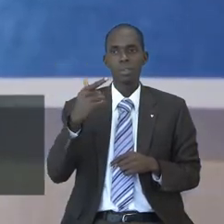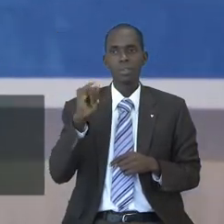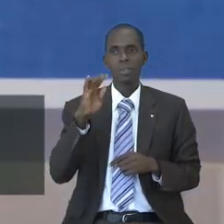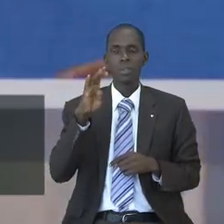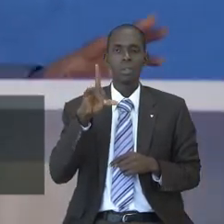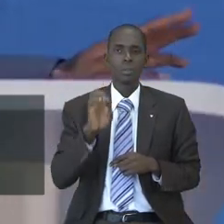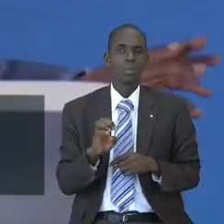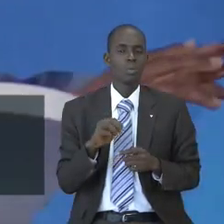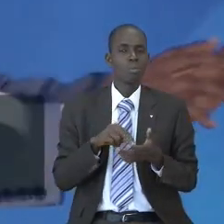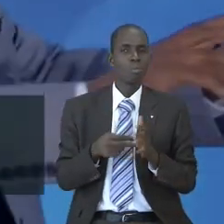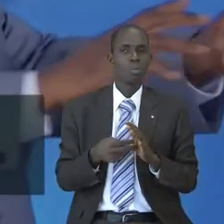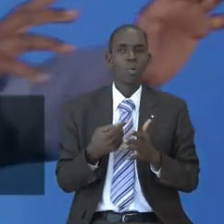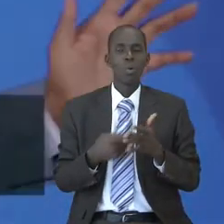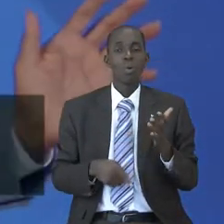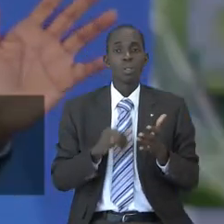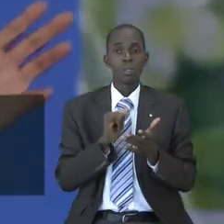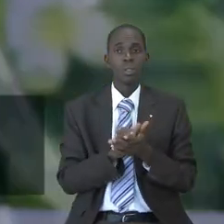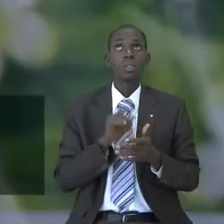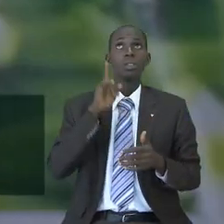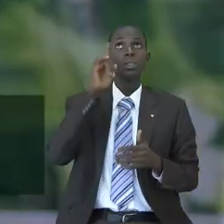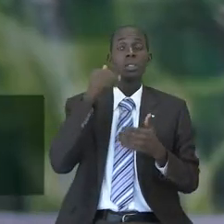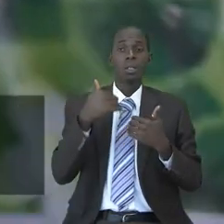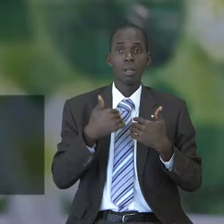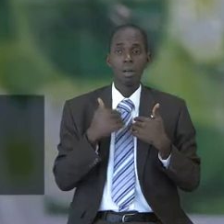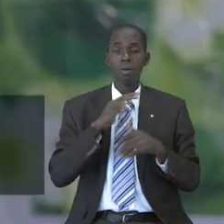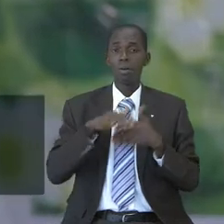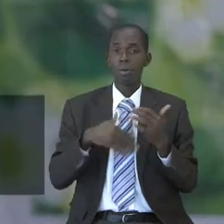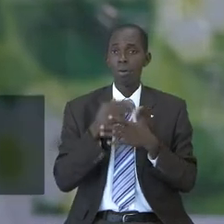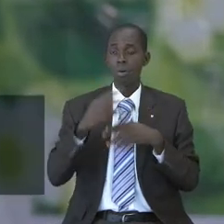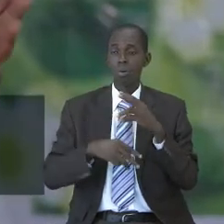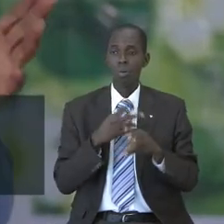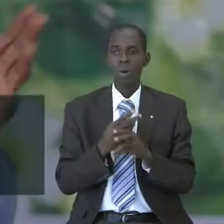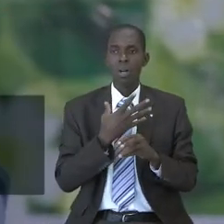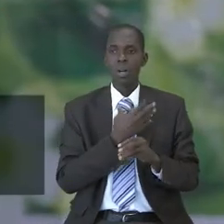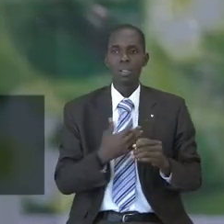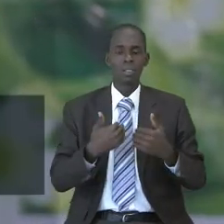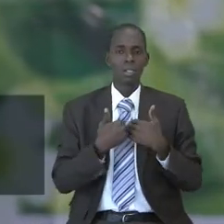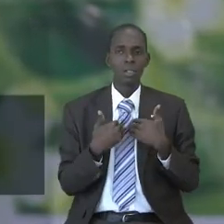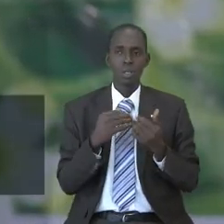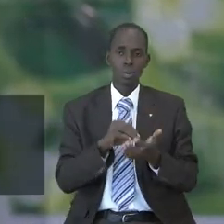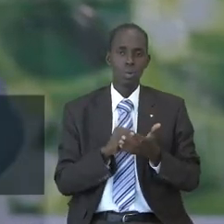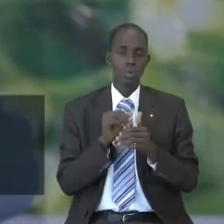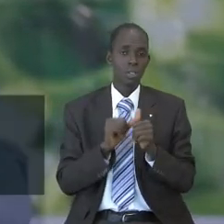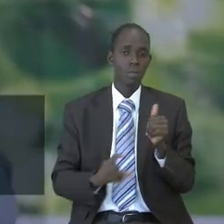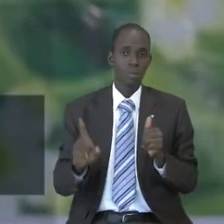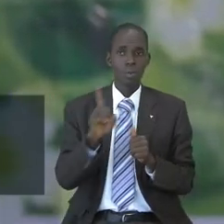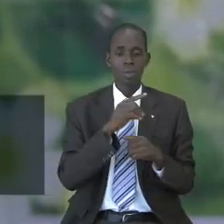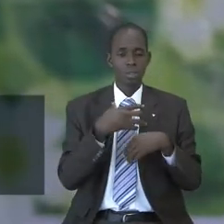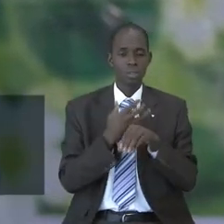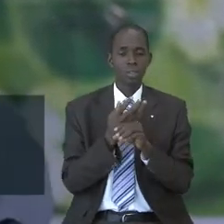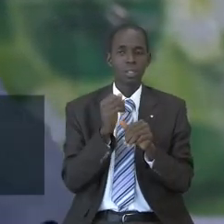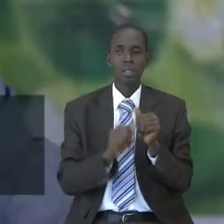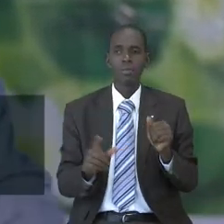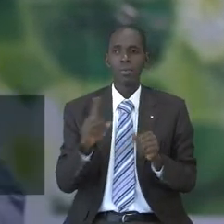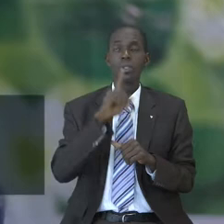eligible, now he has all the world and he possesses everyone. He created everyone. He's giving